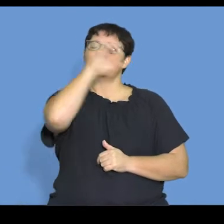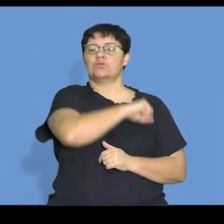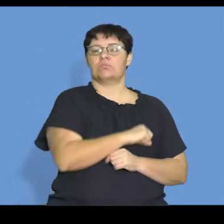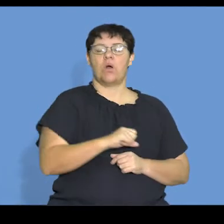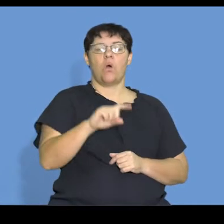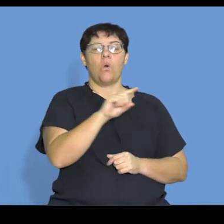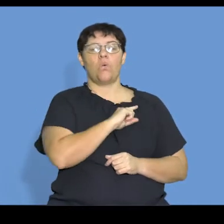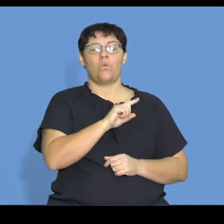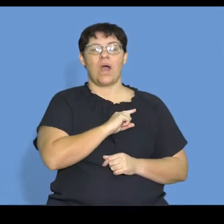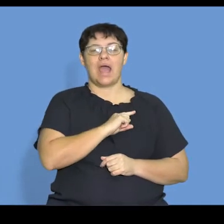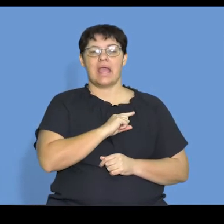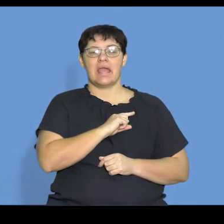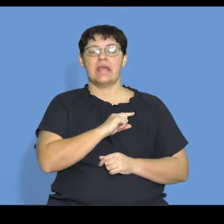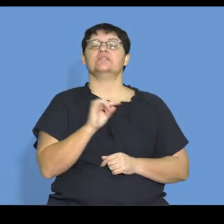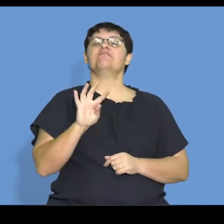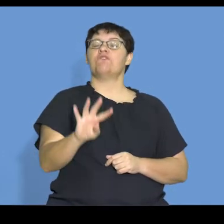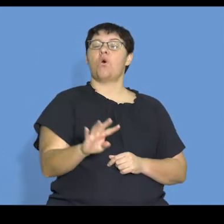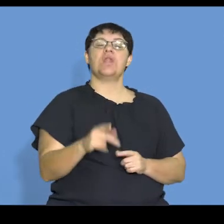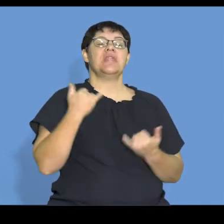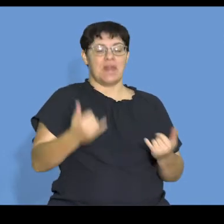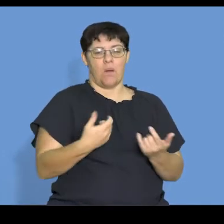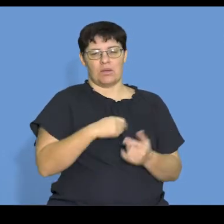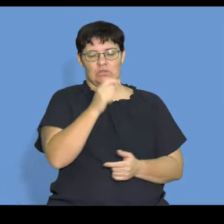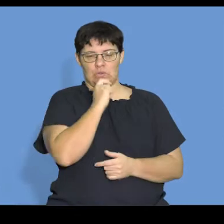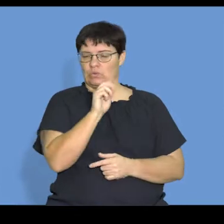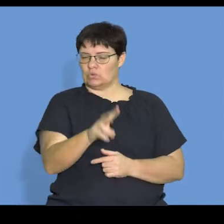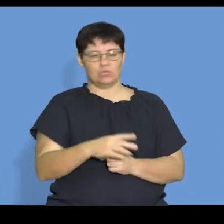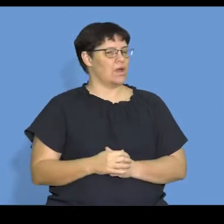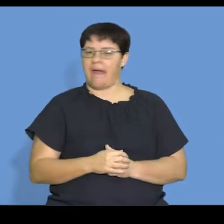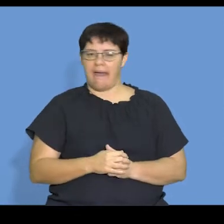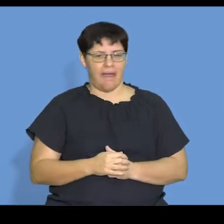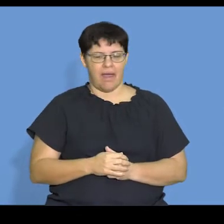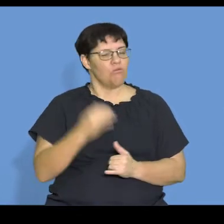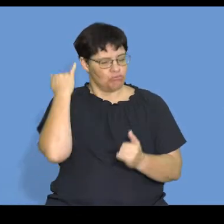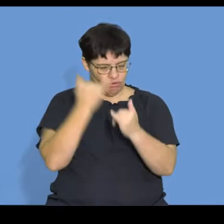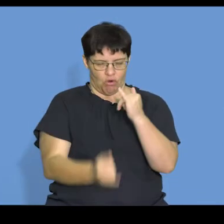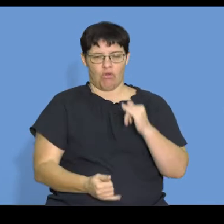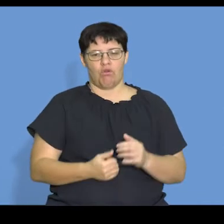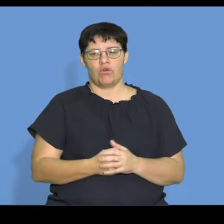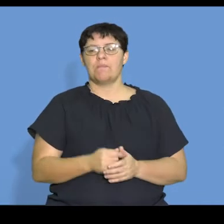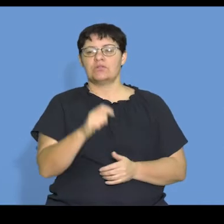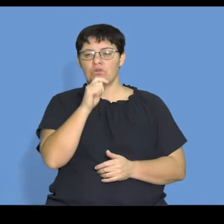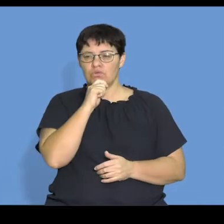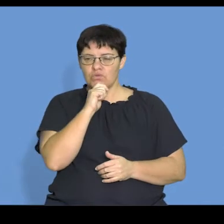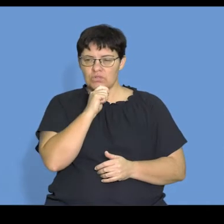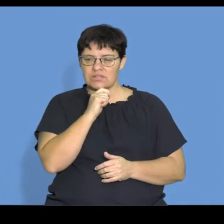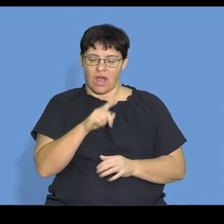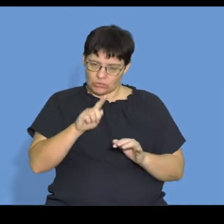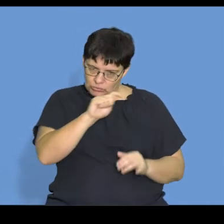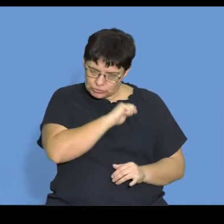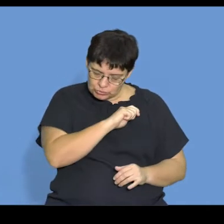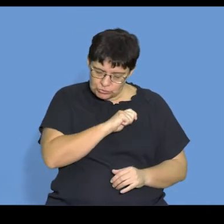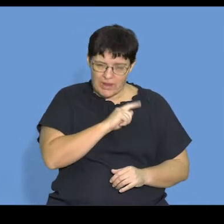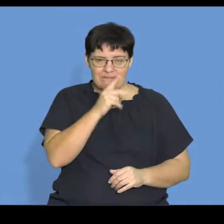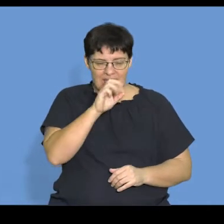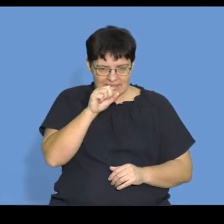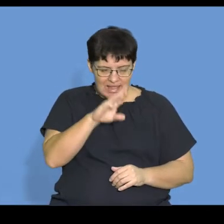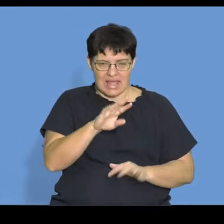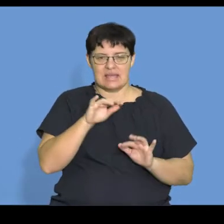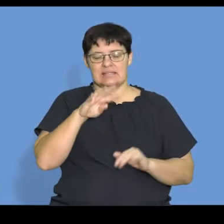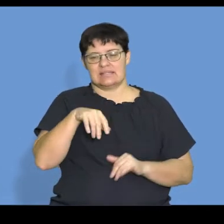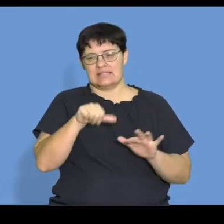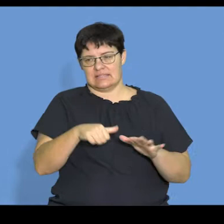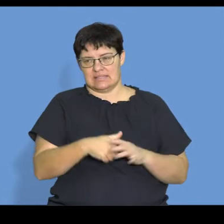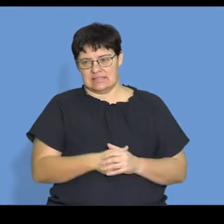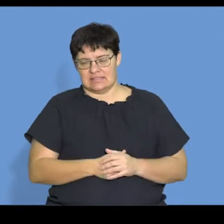square root is 4, then I must use 2. But that's not the case. You must use the actual factors of the 16. So